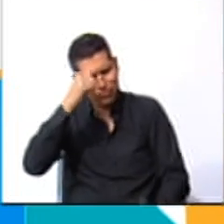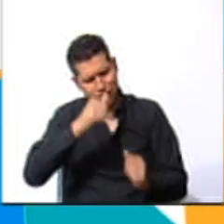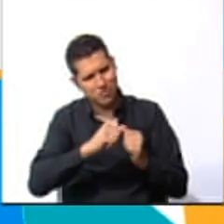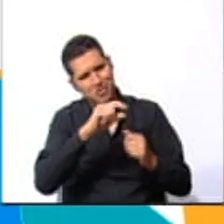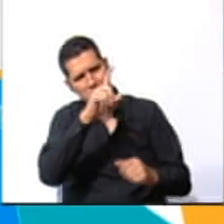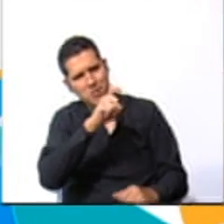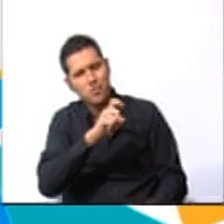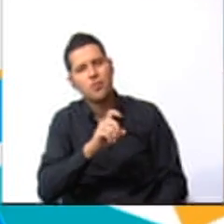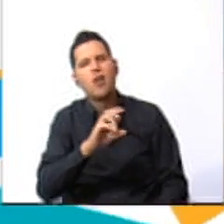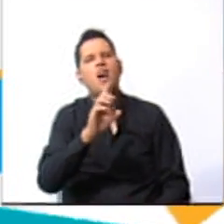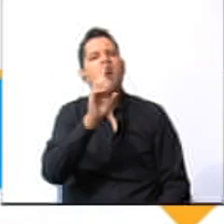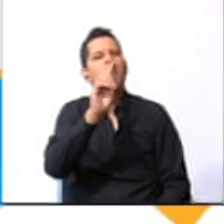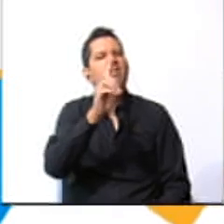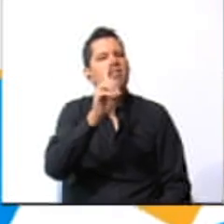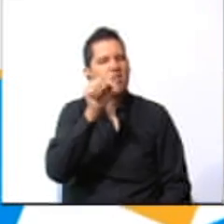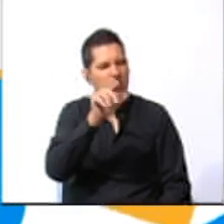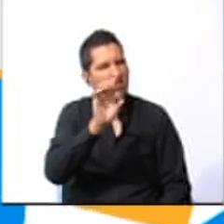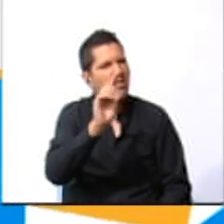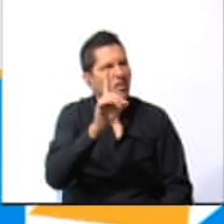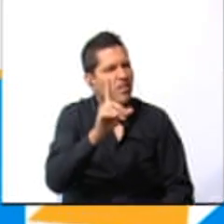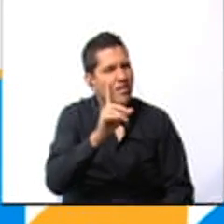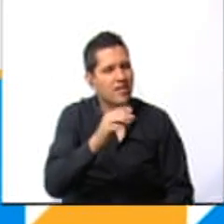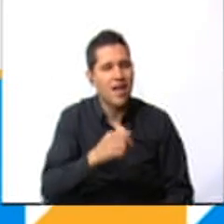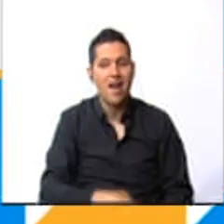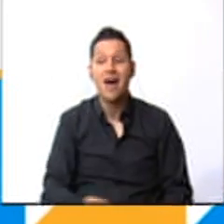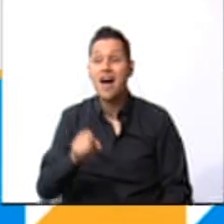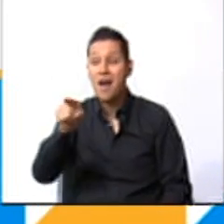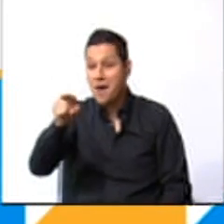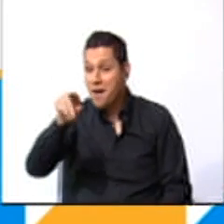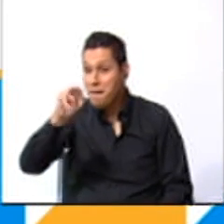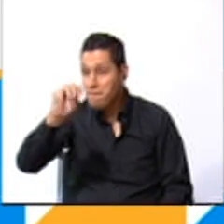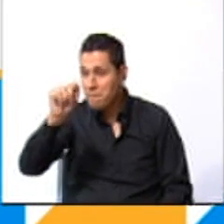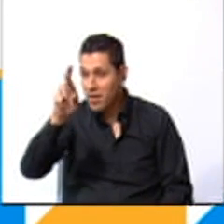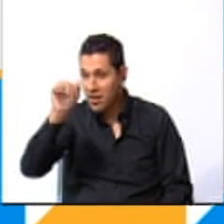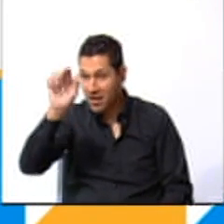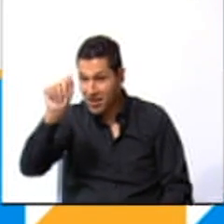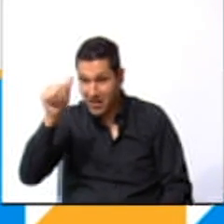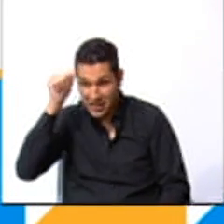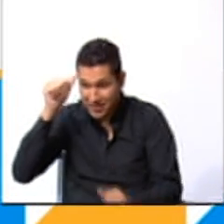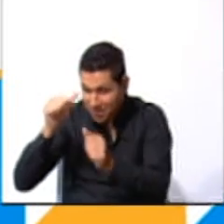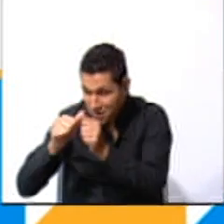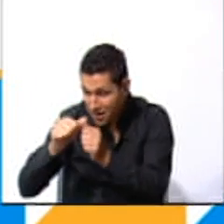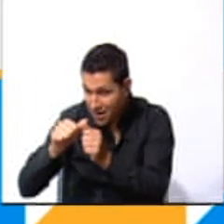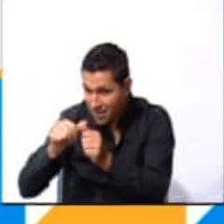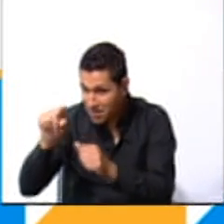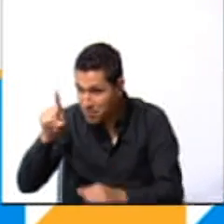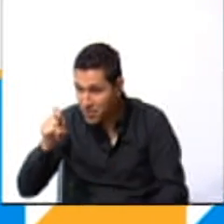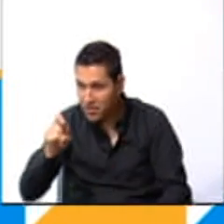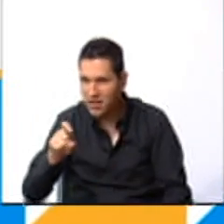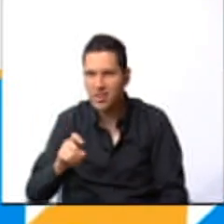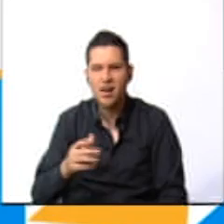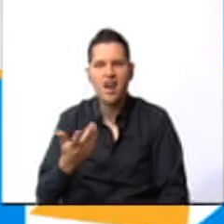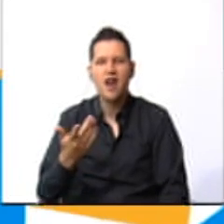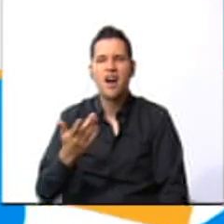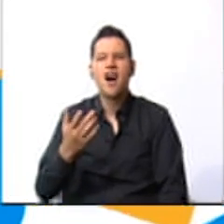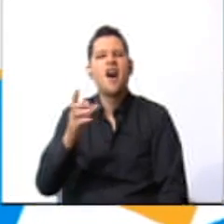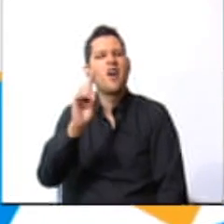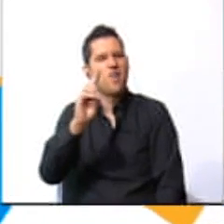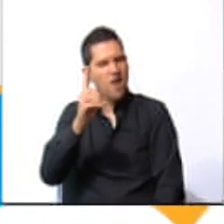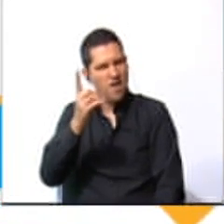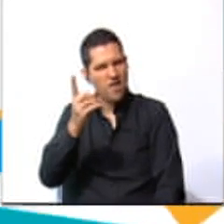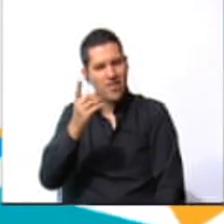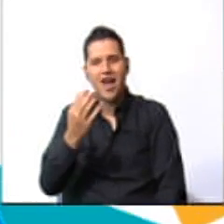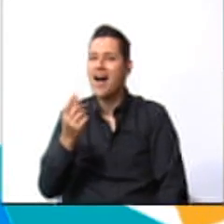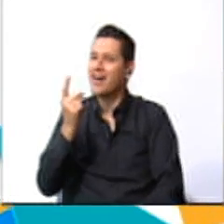is? Excellent. Maria, do you remember the question? Where is? Good.